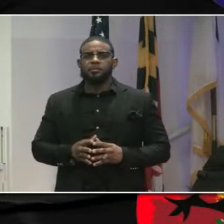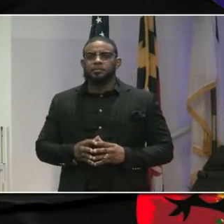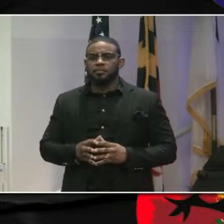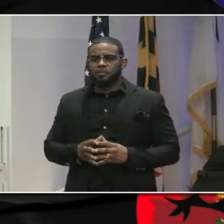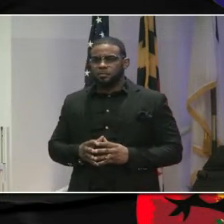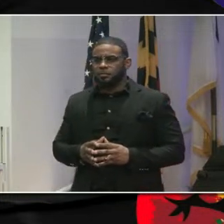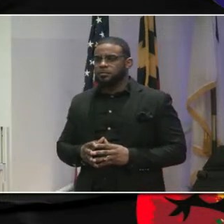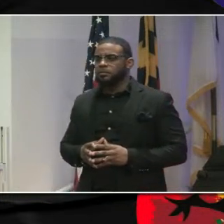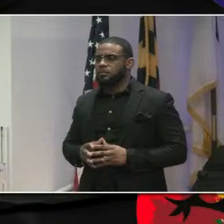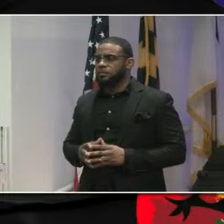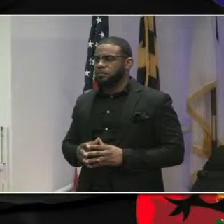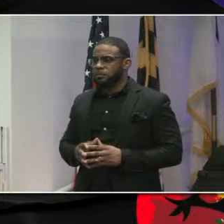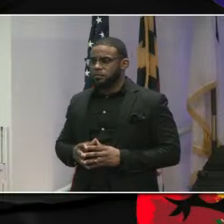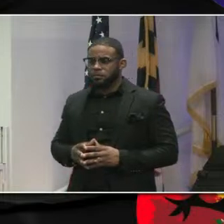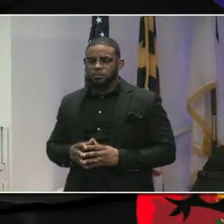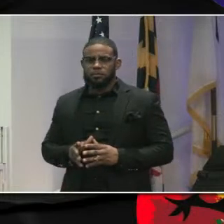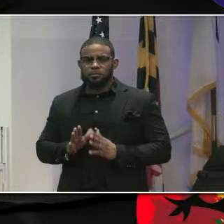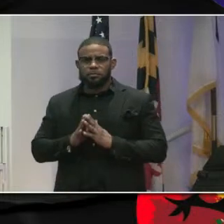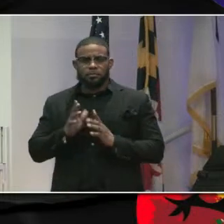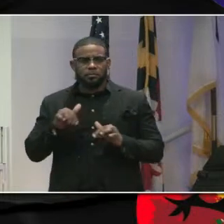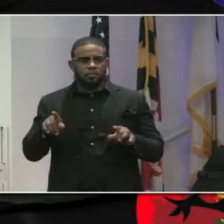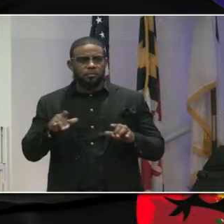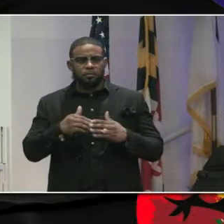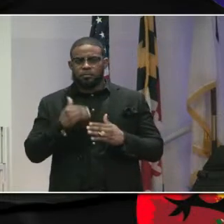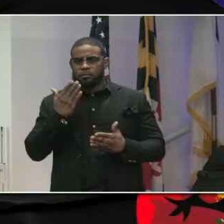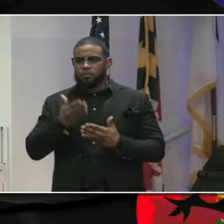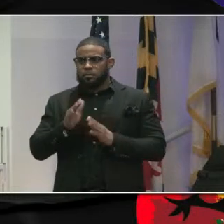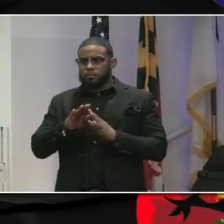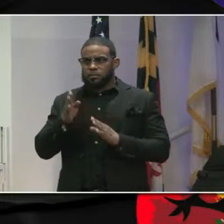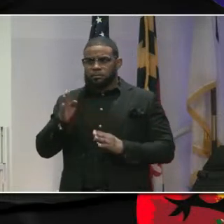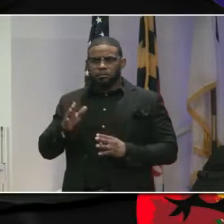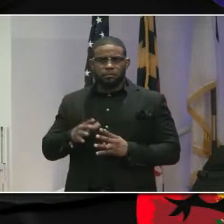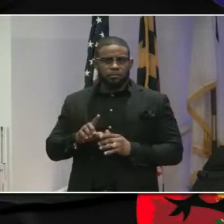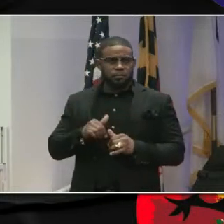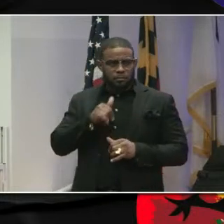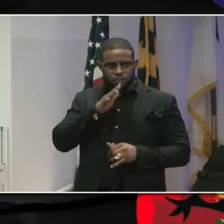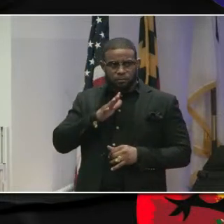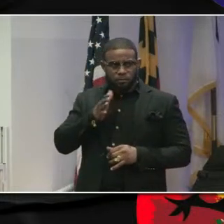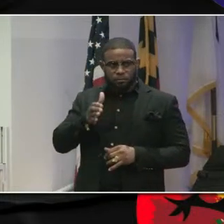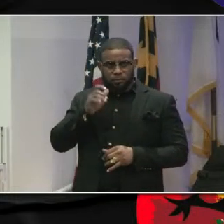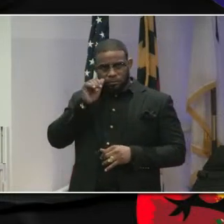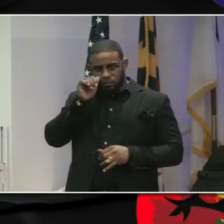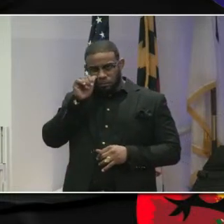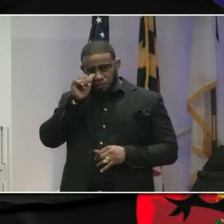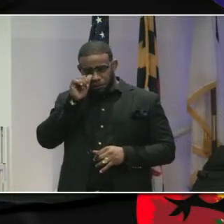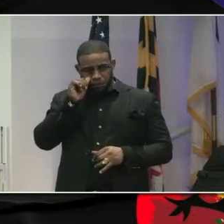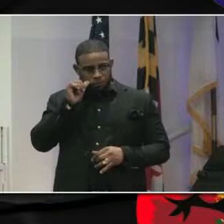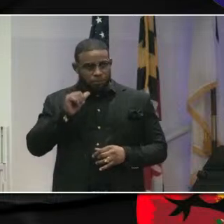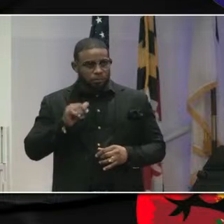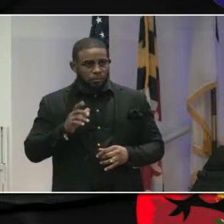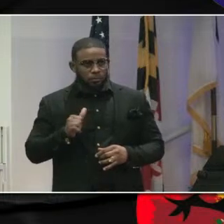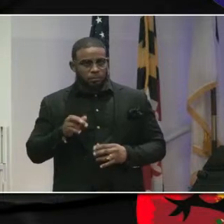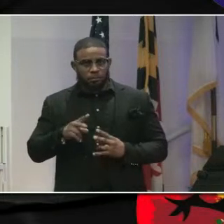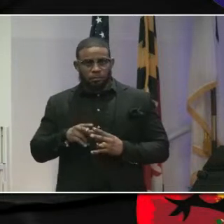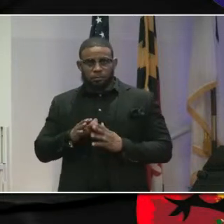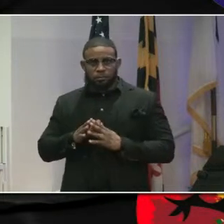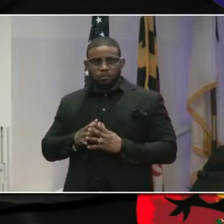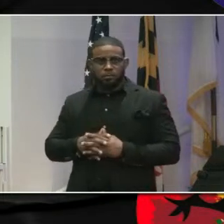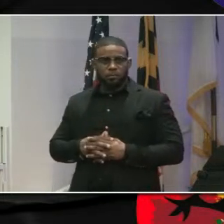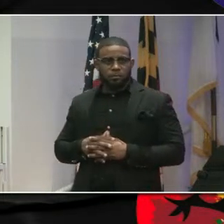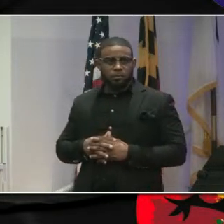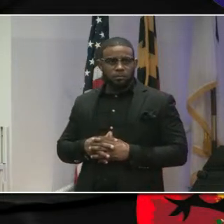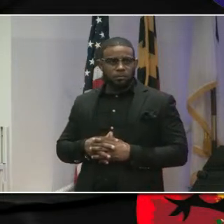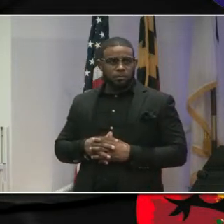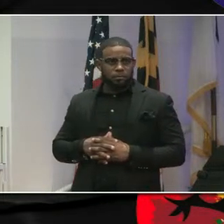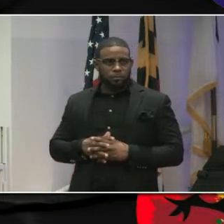If you want to have prayer, I want to pray with you too before I get to the door. And our First Lady going to shake up most of y'all hands, but I'm going to get this couple of pray with them, and then I'm going to